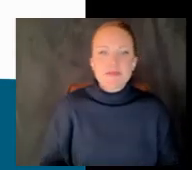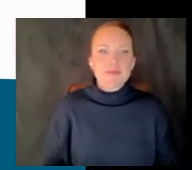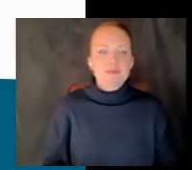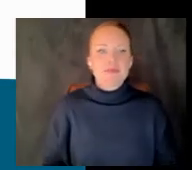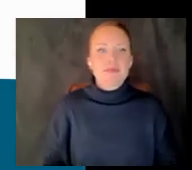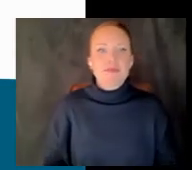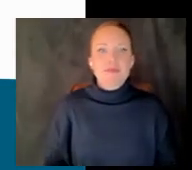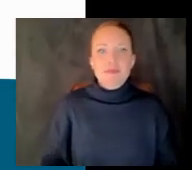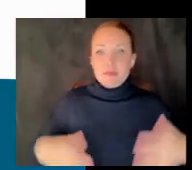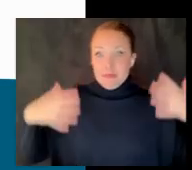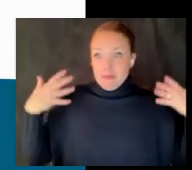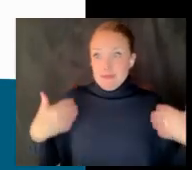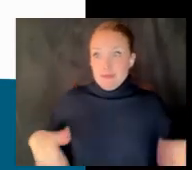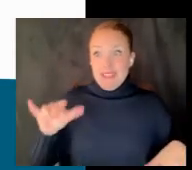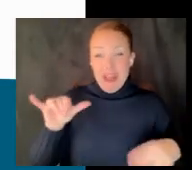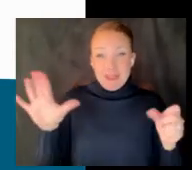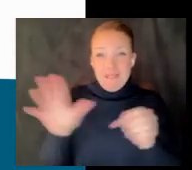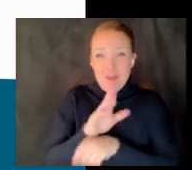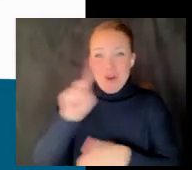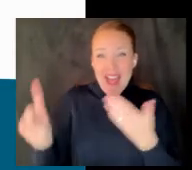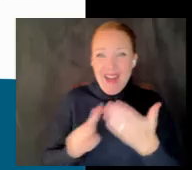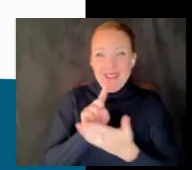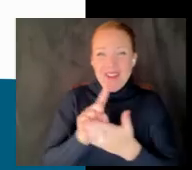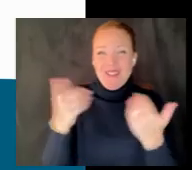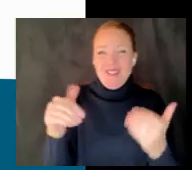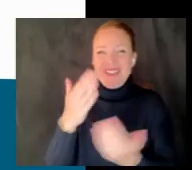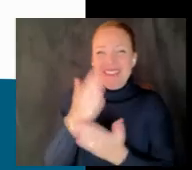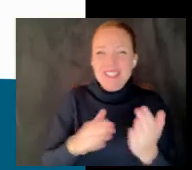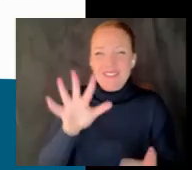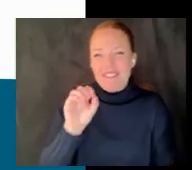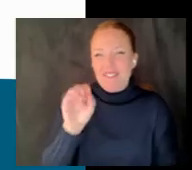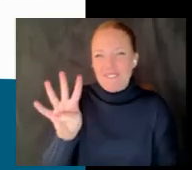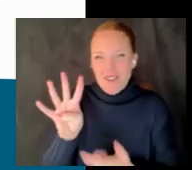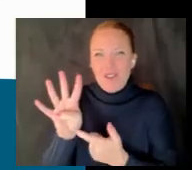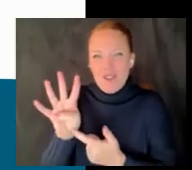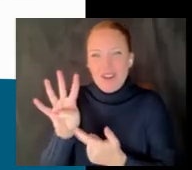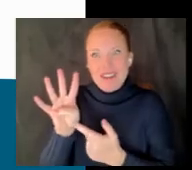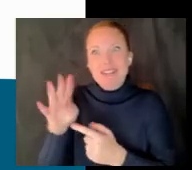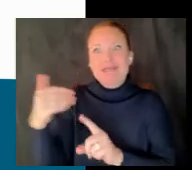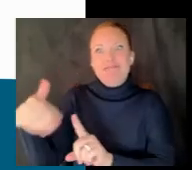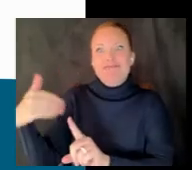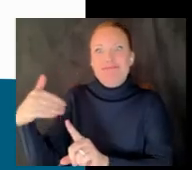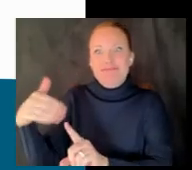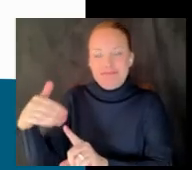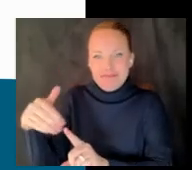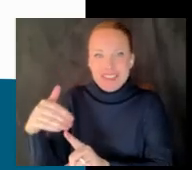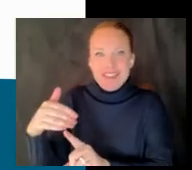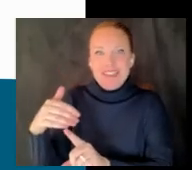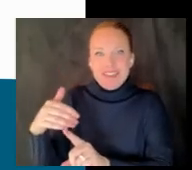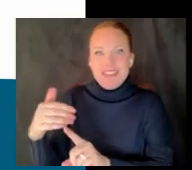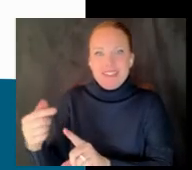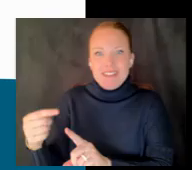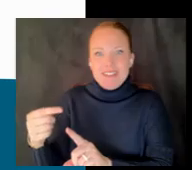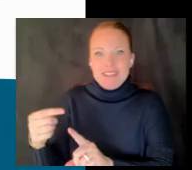While I know we had a full hour, Section 504 isn't as lengthy as special education, so this actually does bring us to